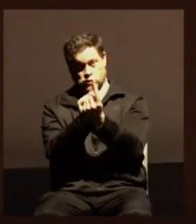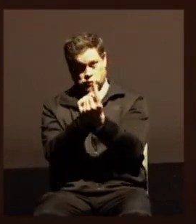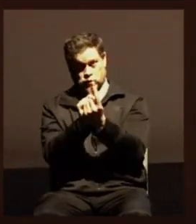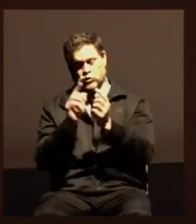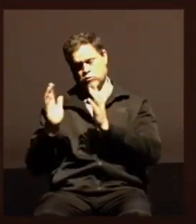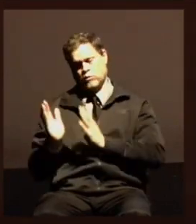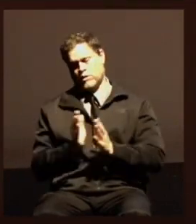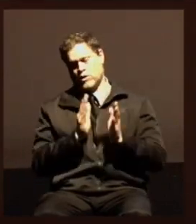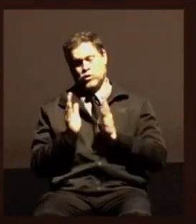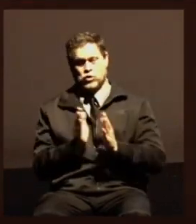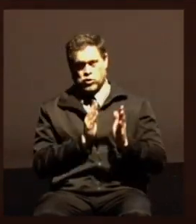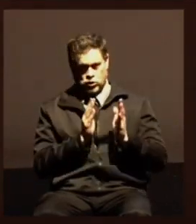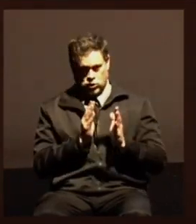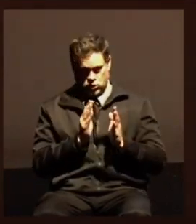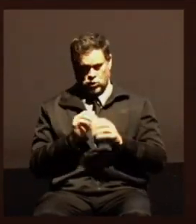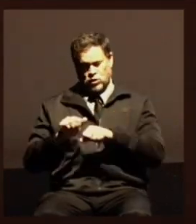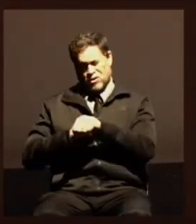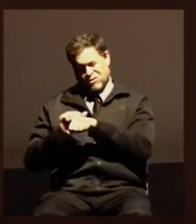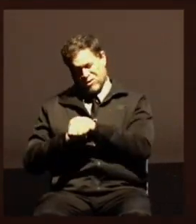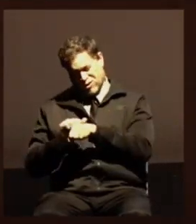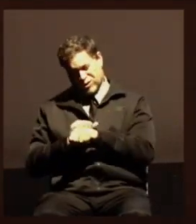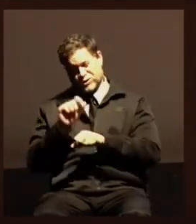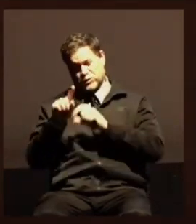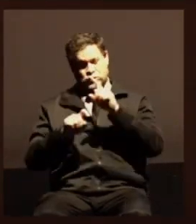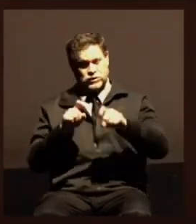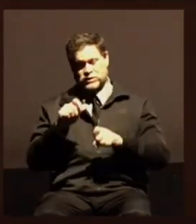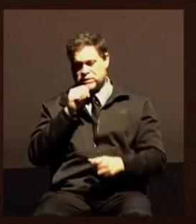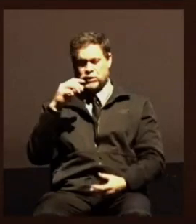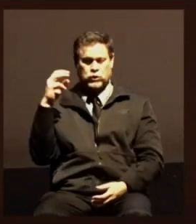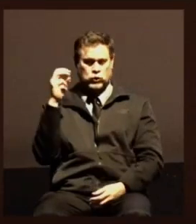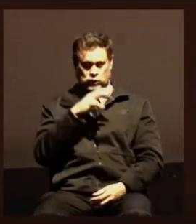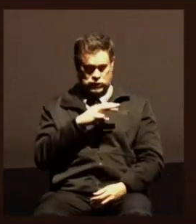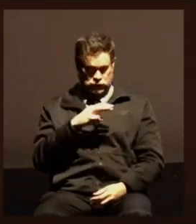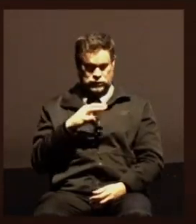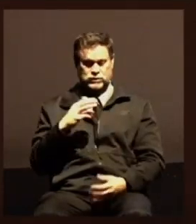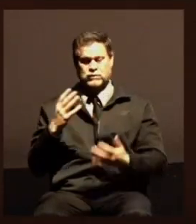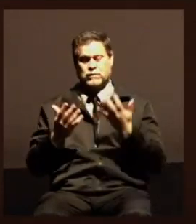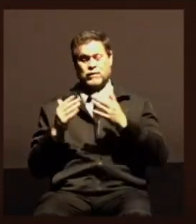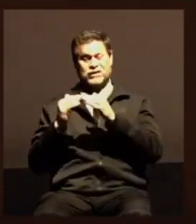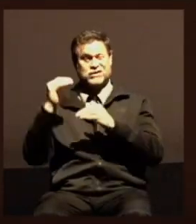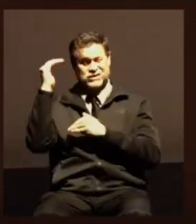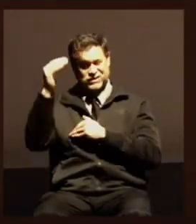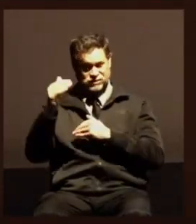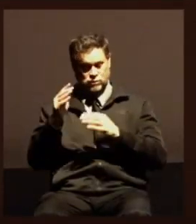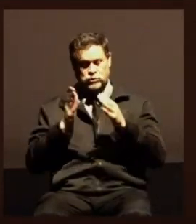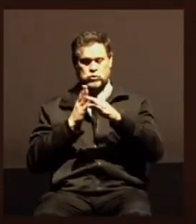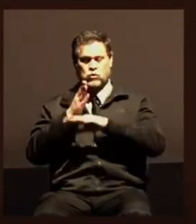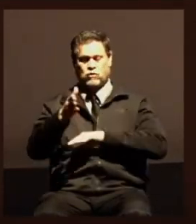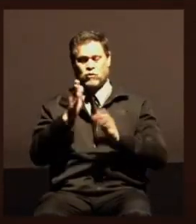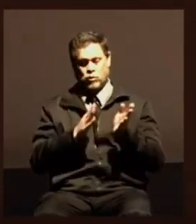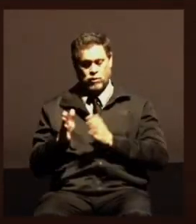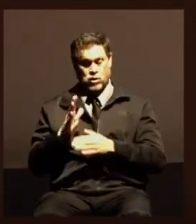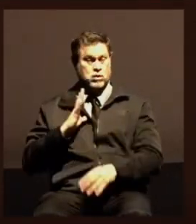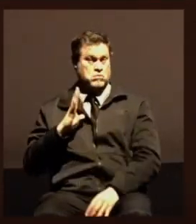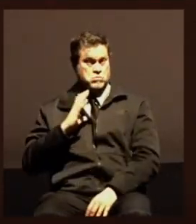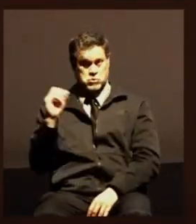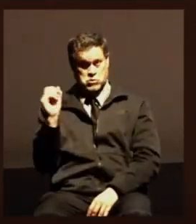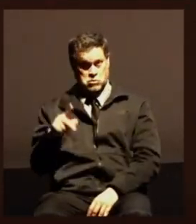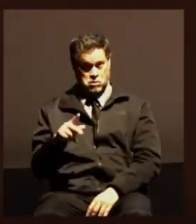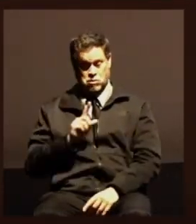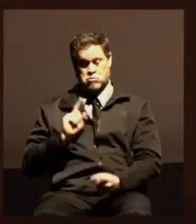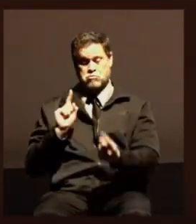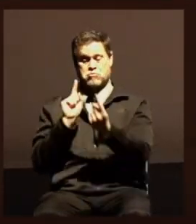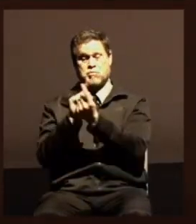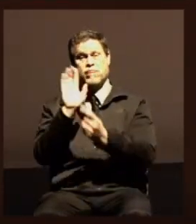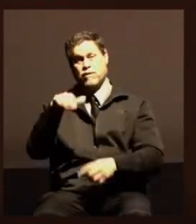you're prepared. Rehearse those questions. It's not weird. It may be a little excessive, but you're over-prepared, and that's okay. And so I walk up to Don,